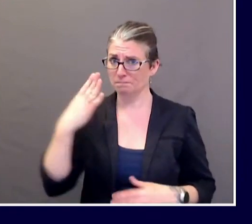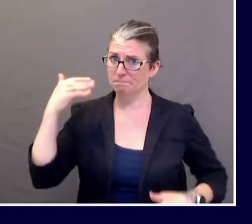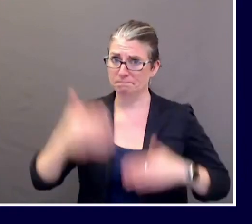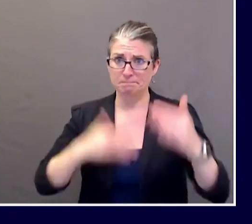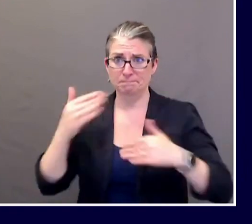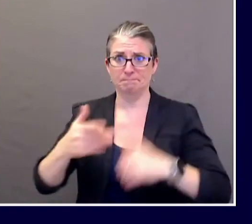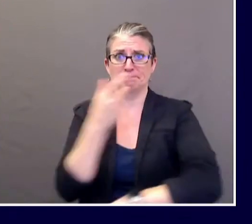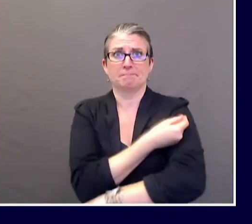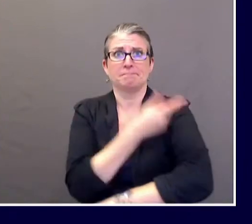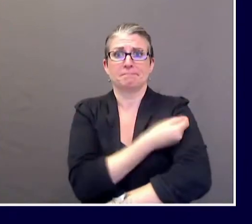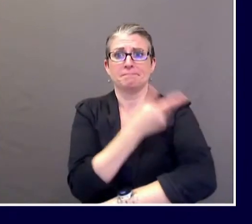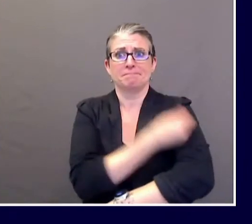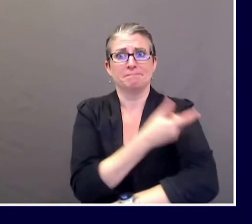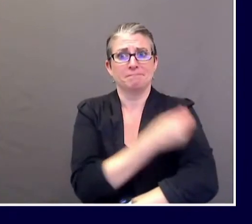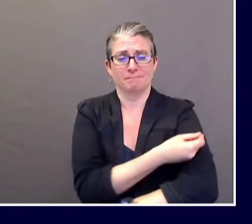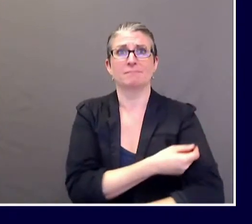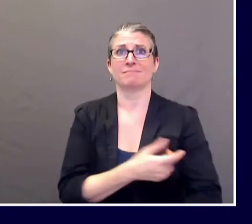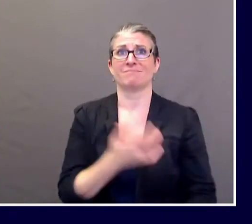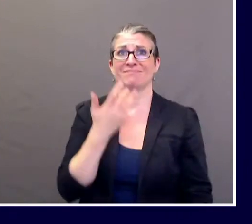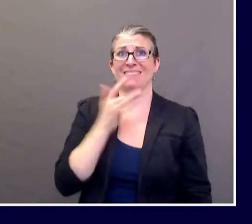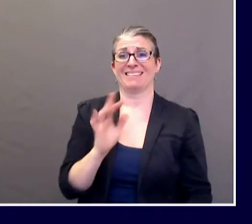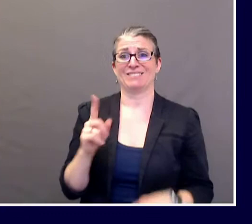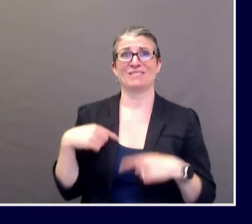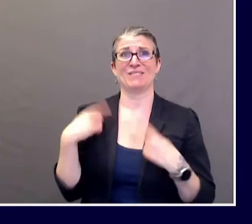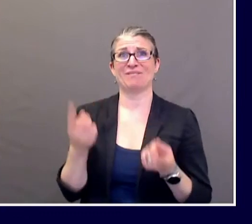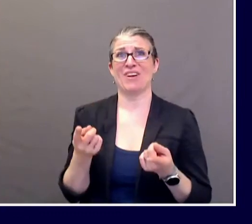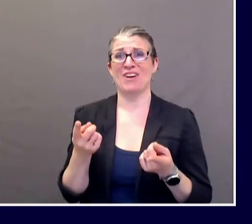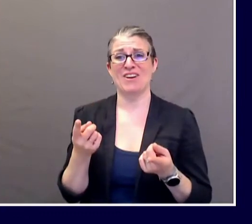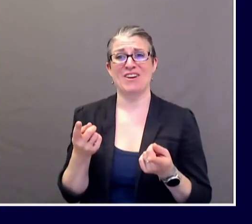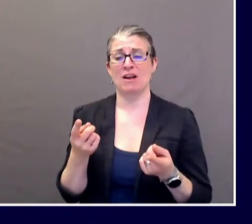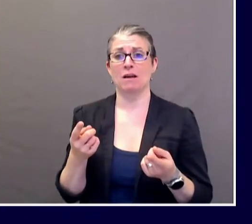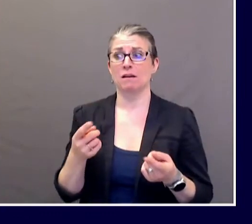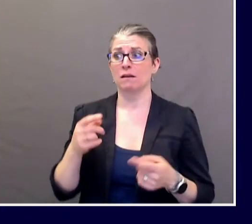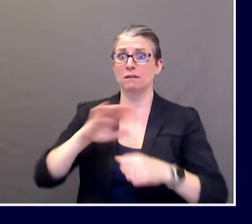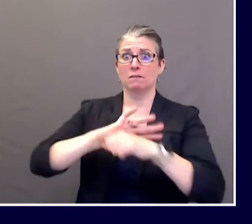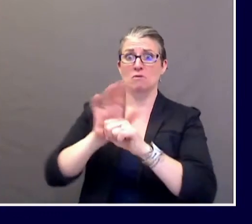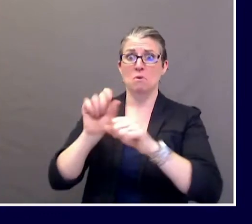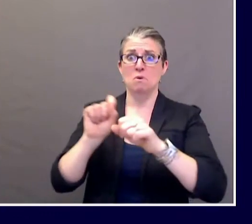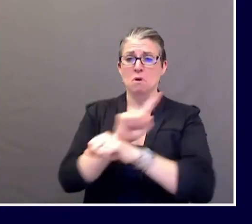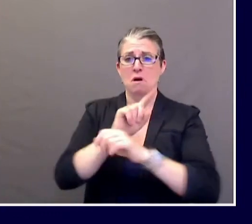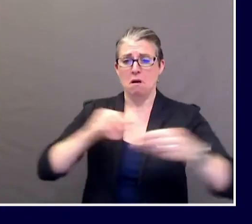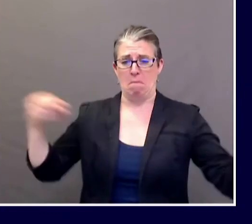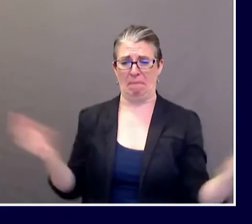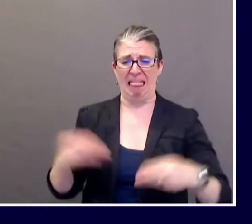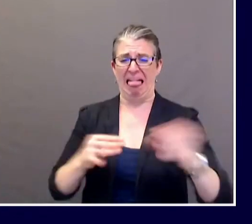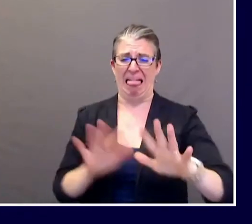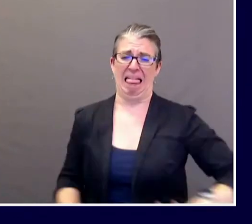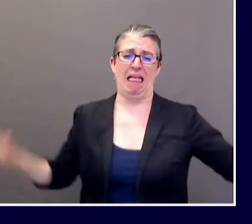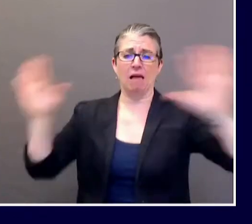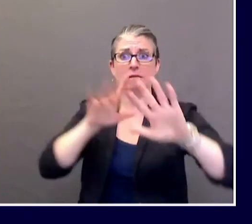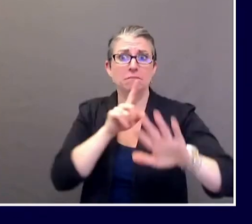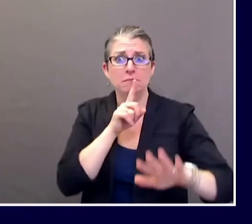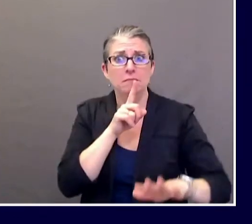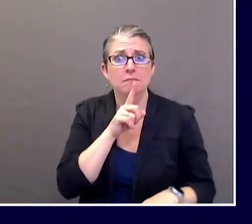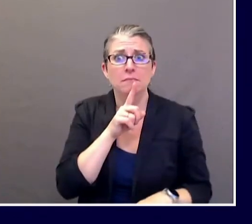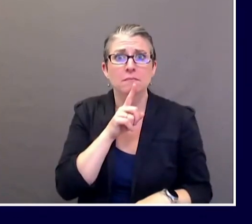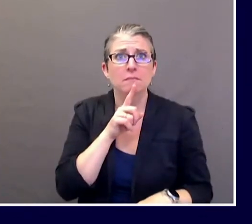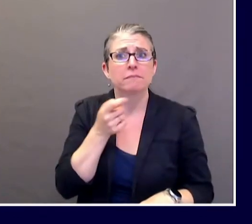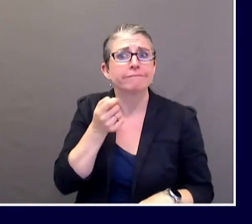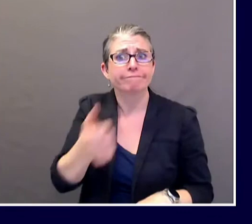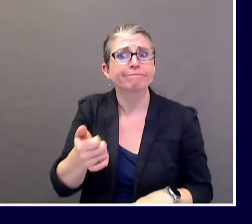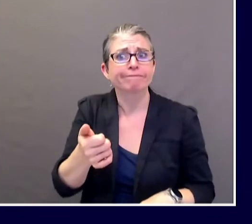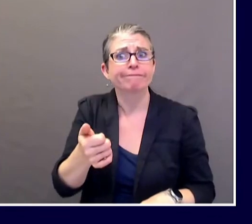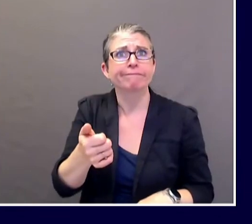there, Patty, is that although variants are a concern, they are the outdoor conditions, be it wind